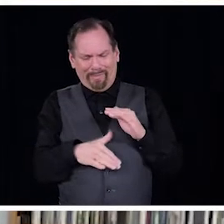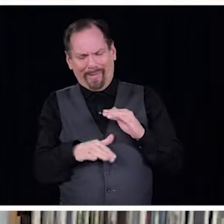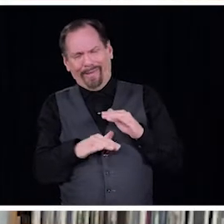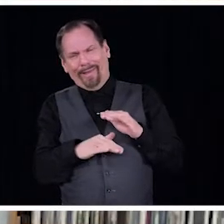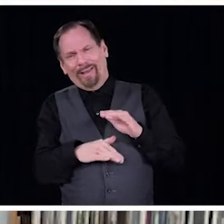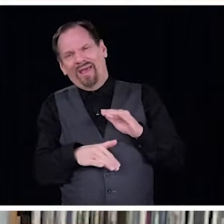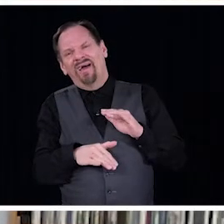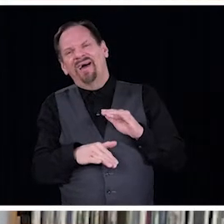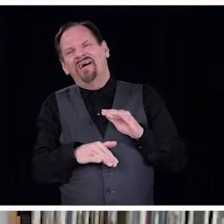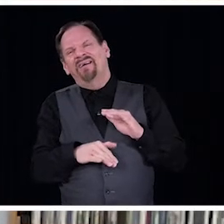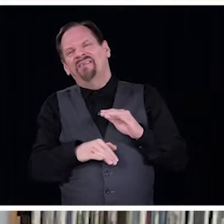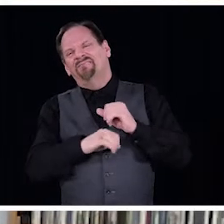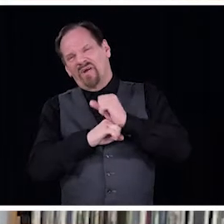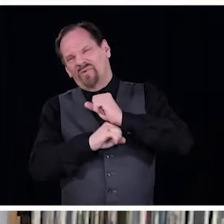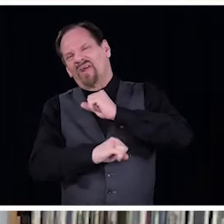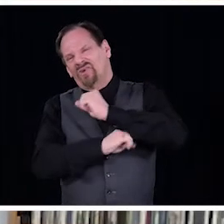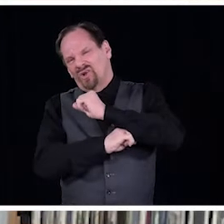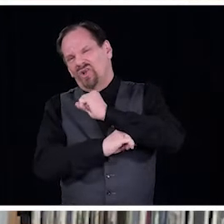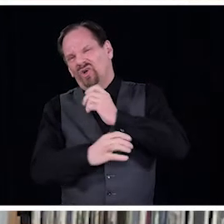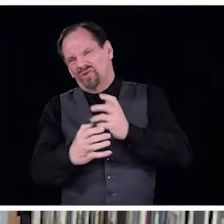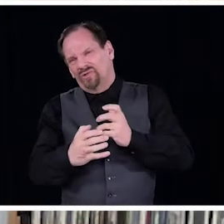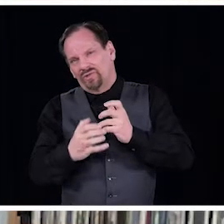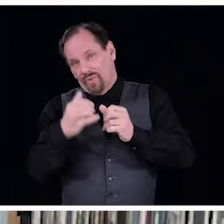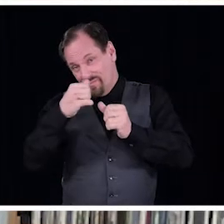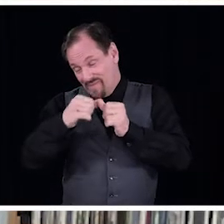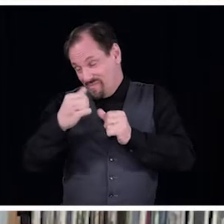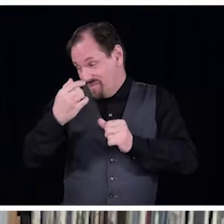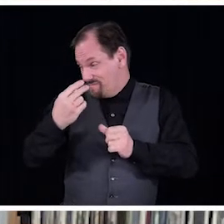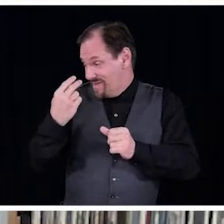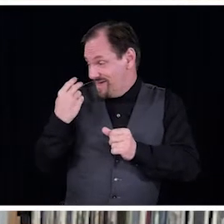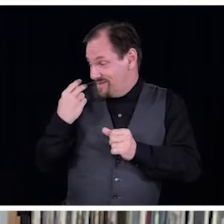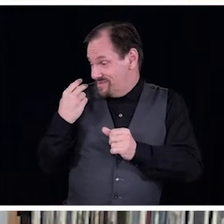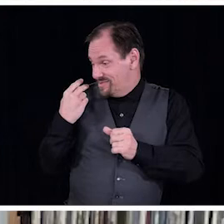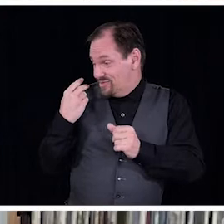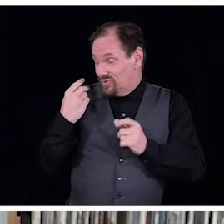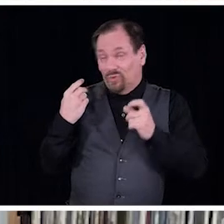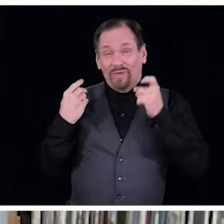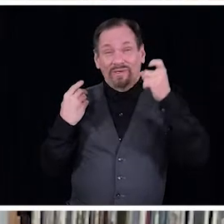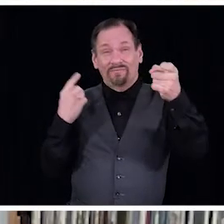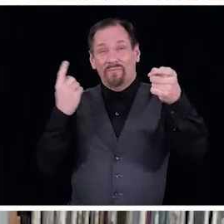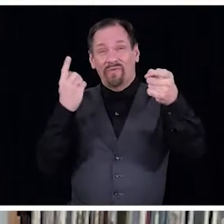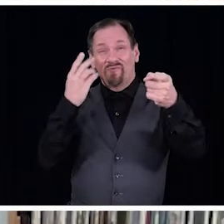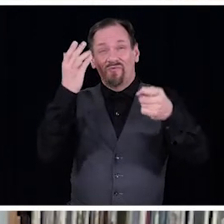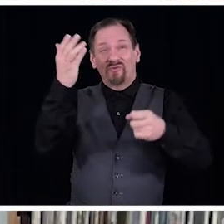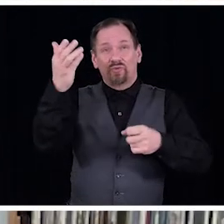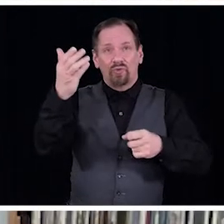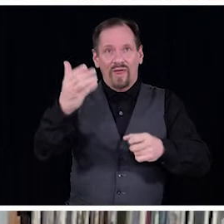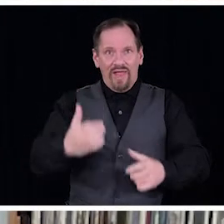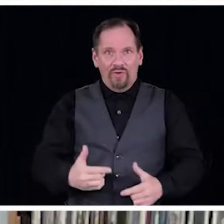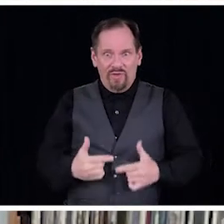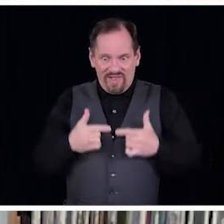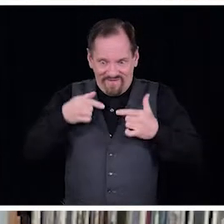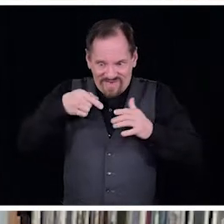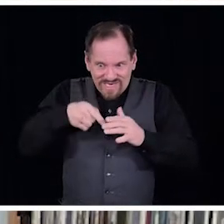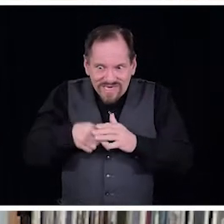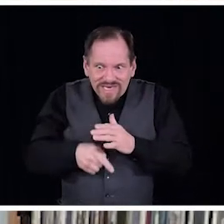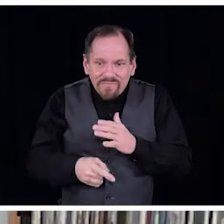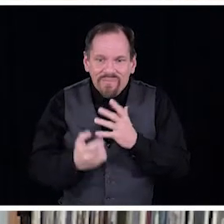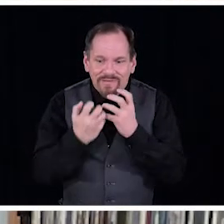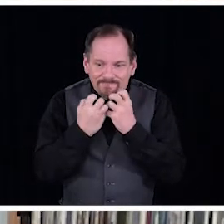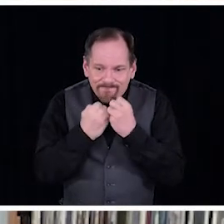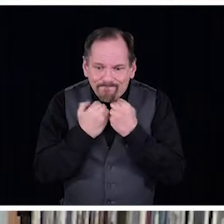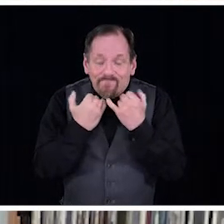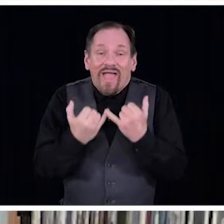remember the past, to give something to the future, and to live more deeply in the vanishing moment. And the more difficult circumstances